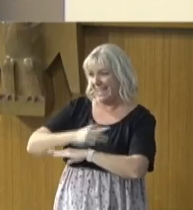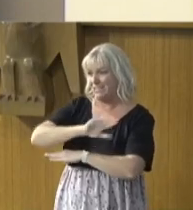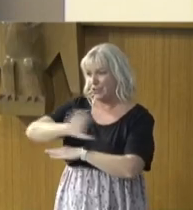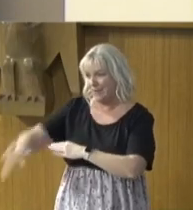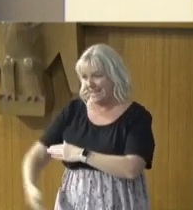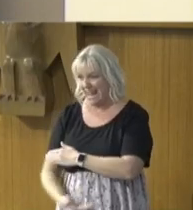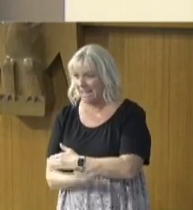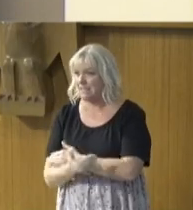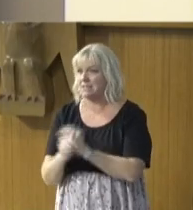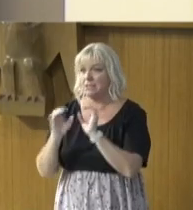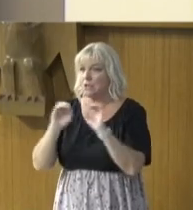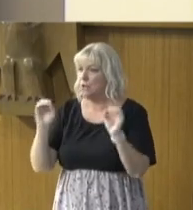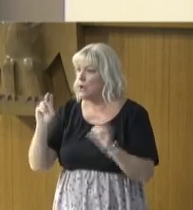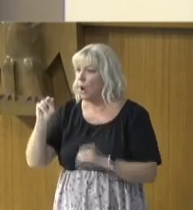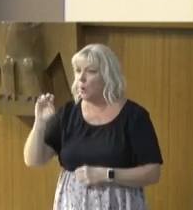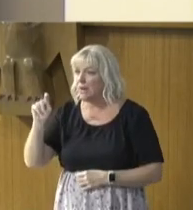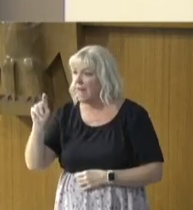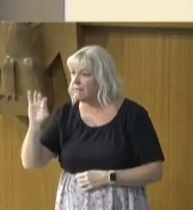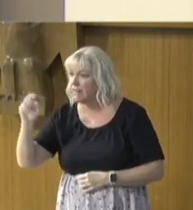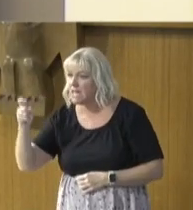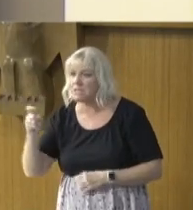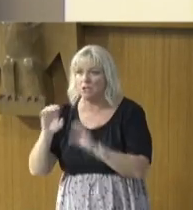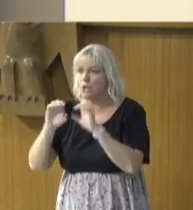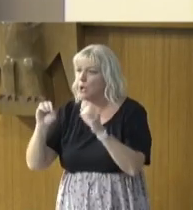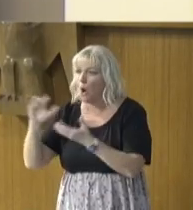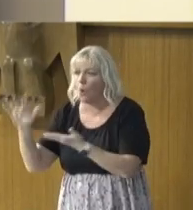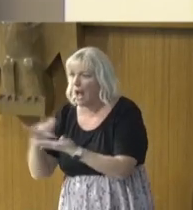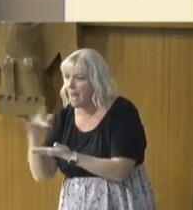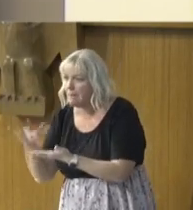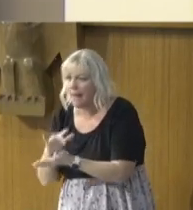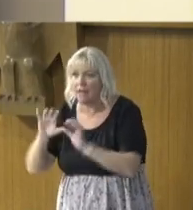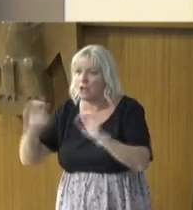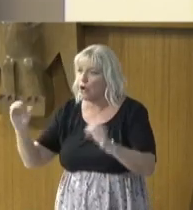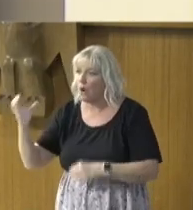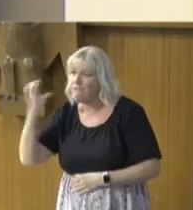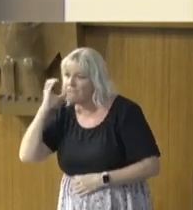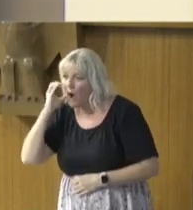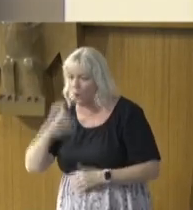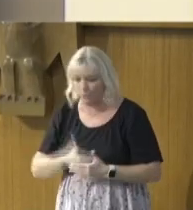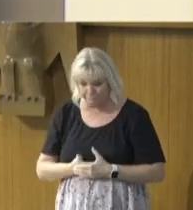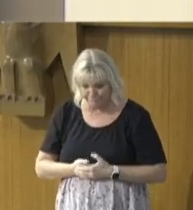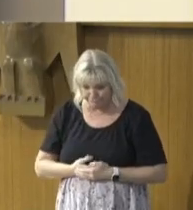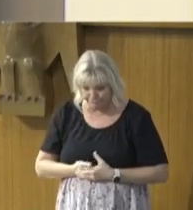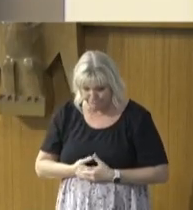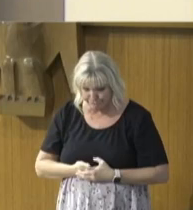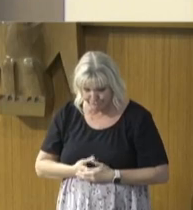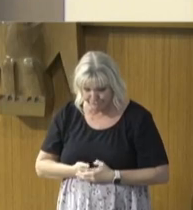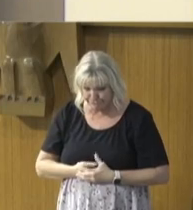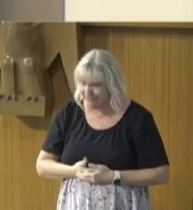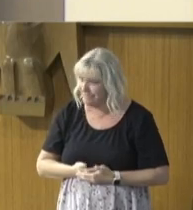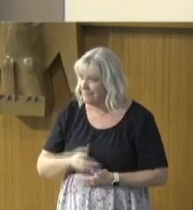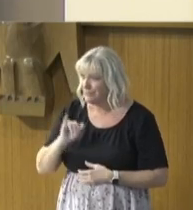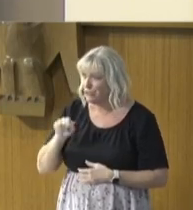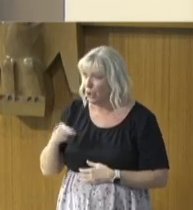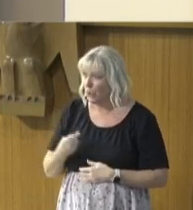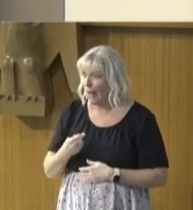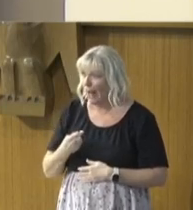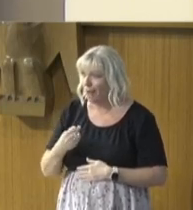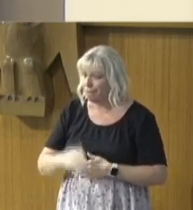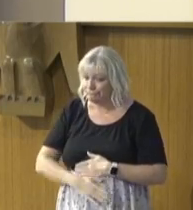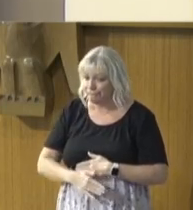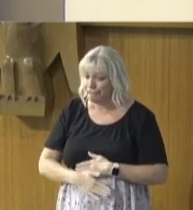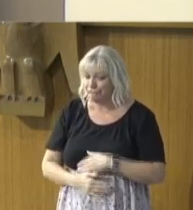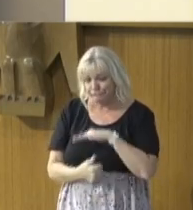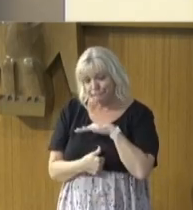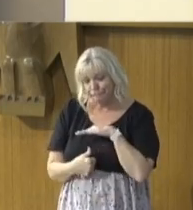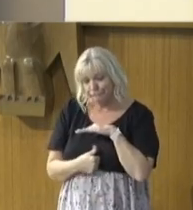No Netflix, no iPad, no smartphone. It's just Jonah sitting alone in a fish's